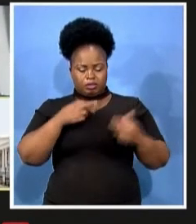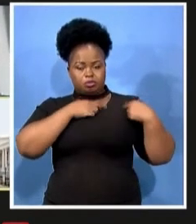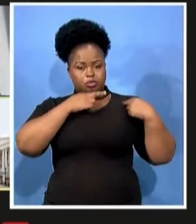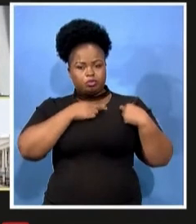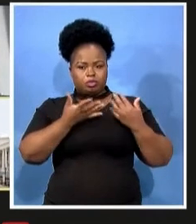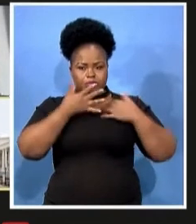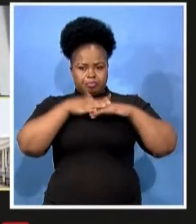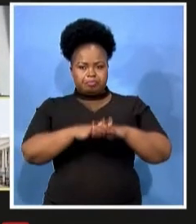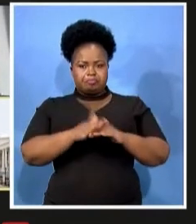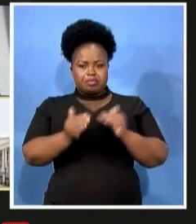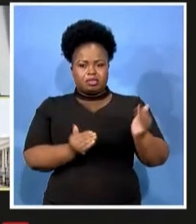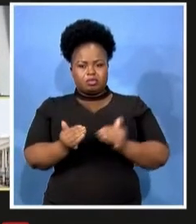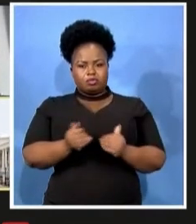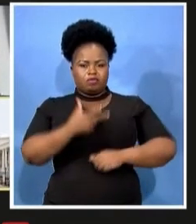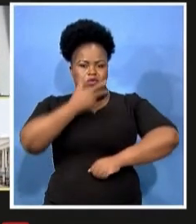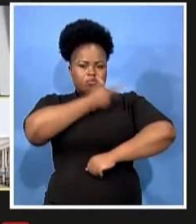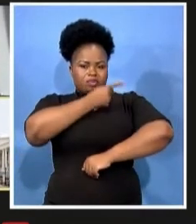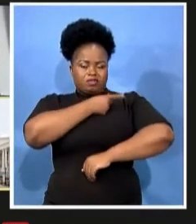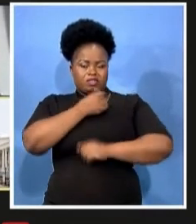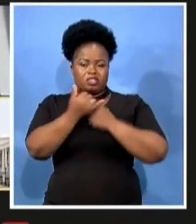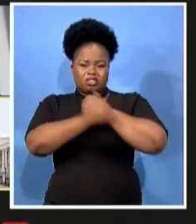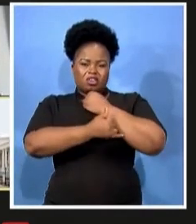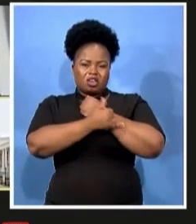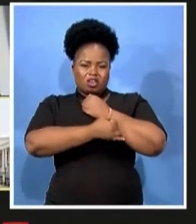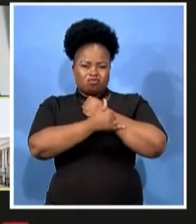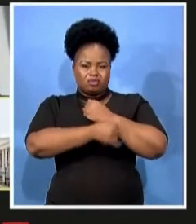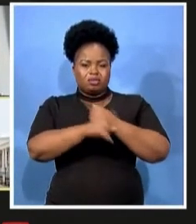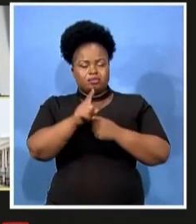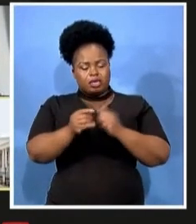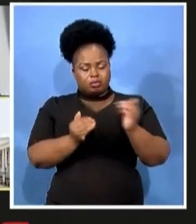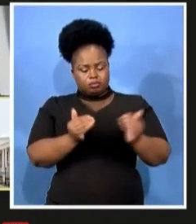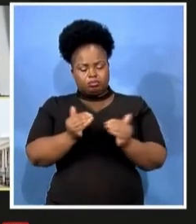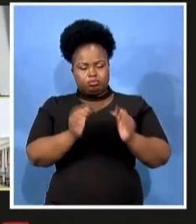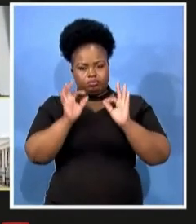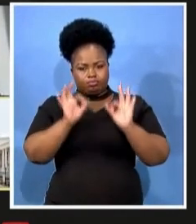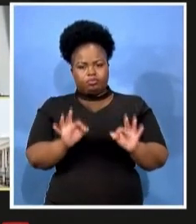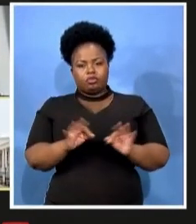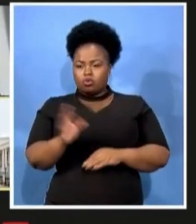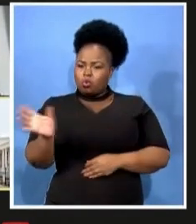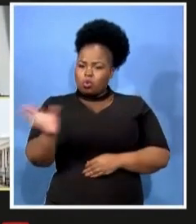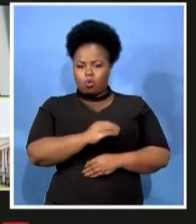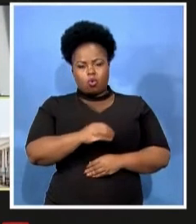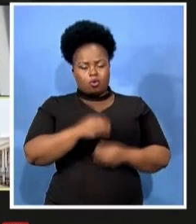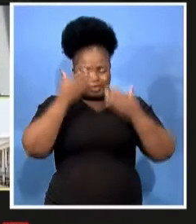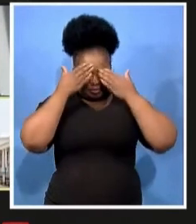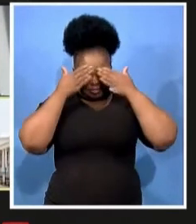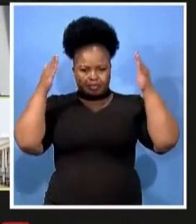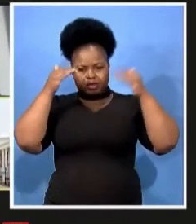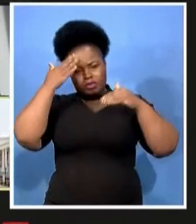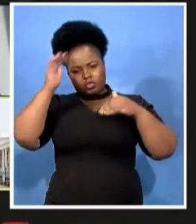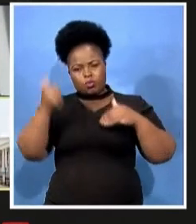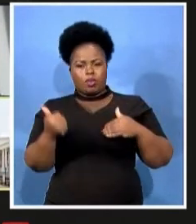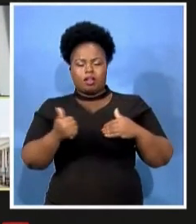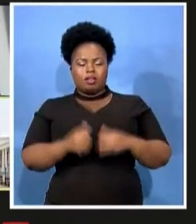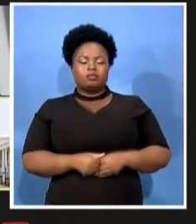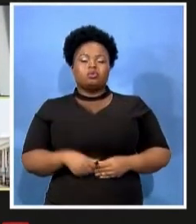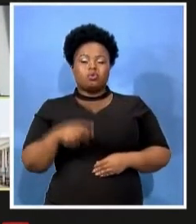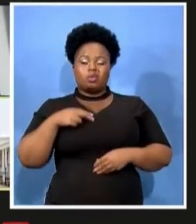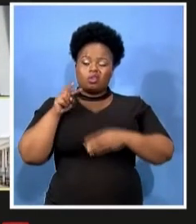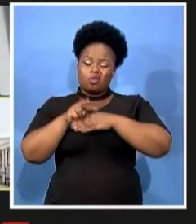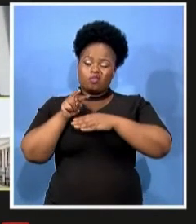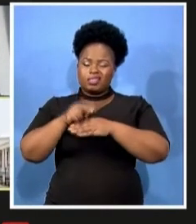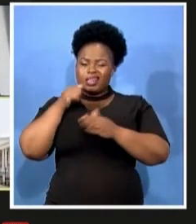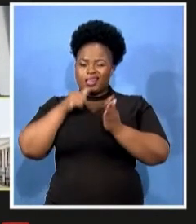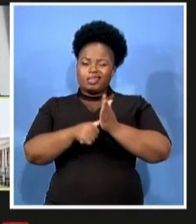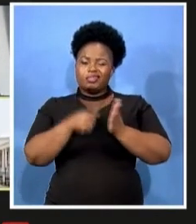country is handled and is known by us. We do an oversight on that. That is what the letter actually was impressing. But it does